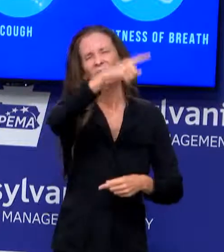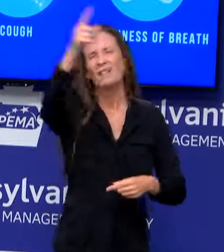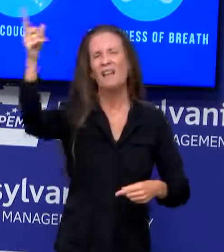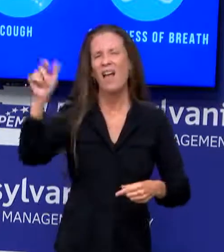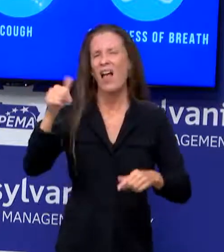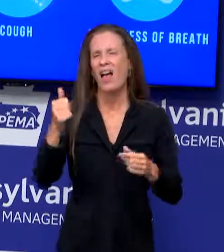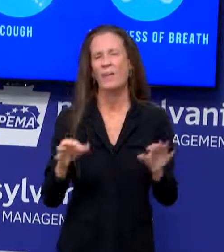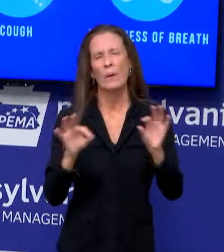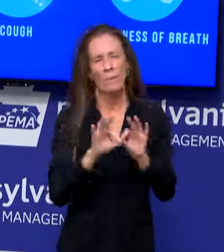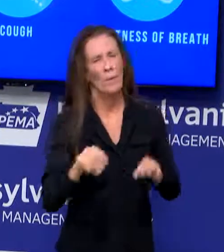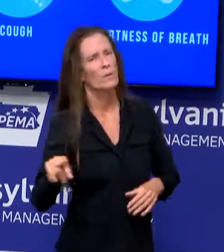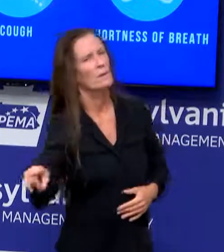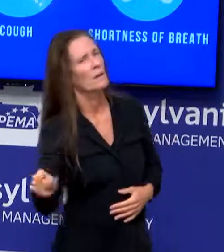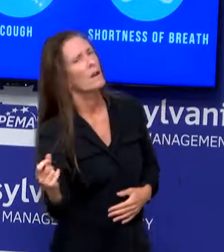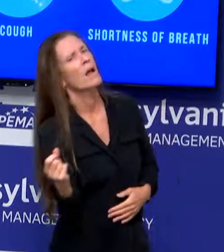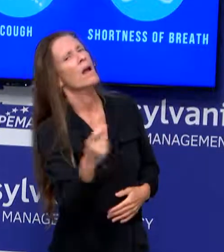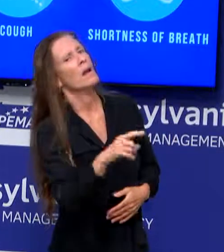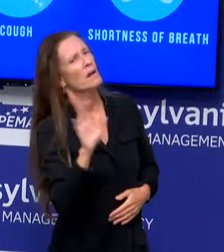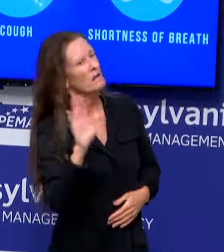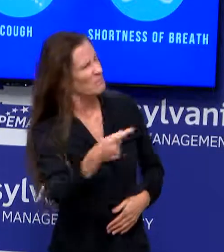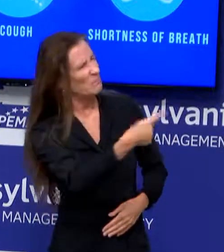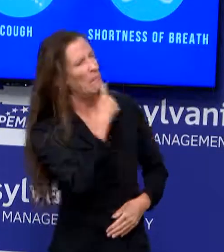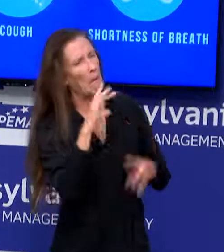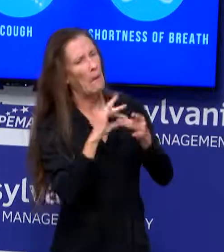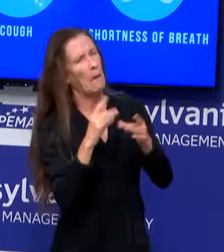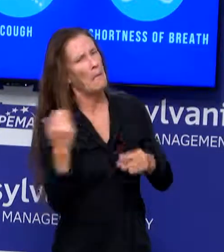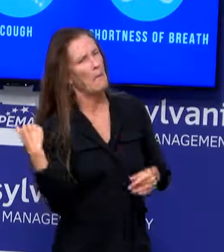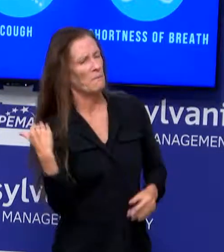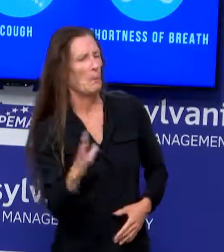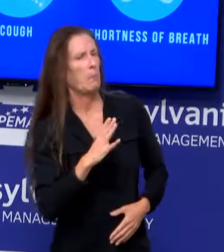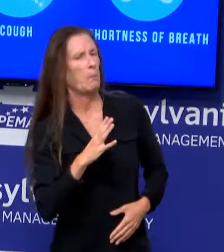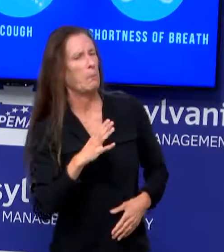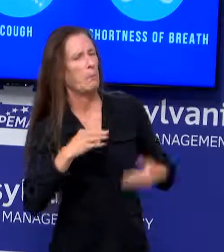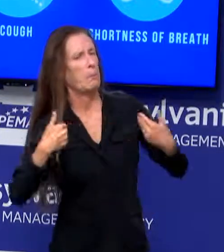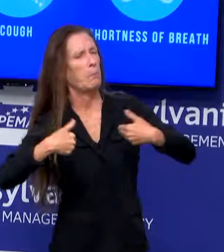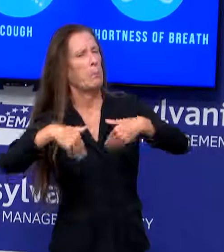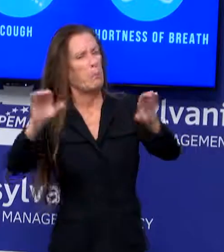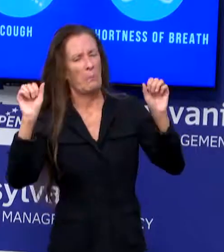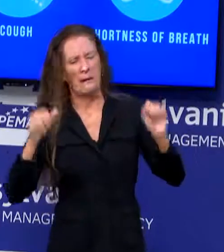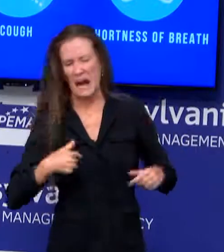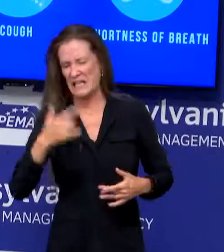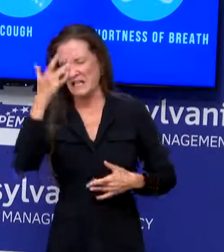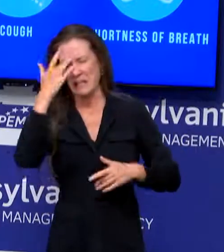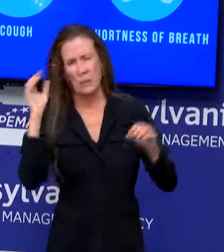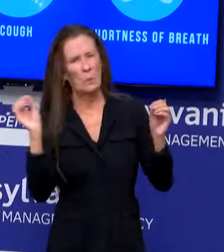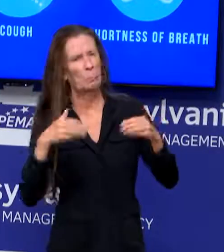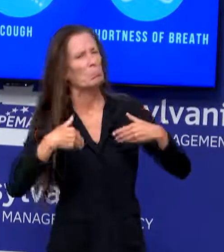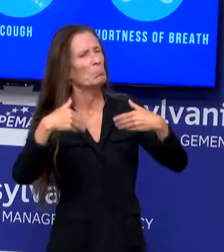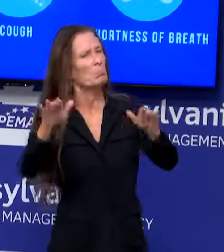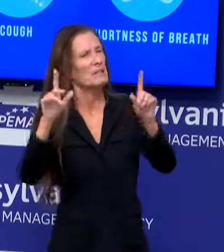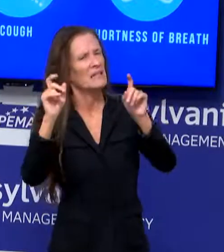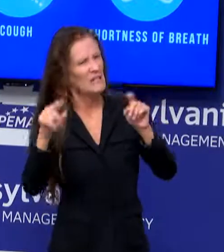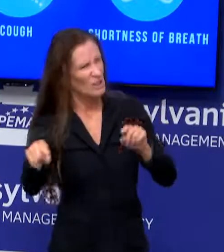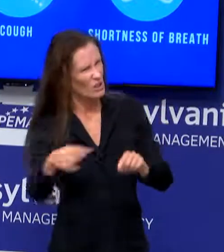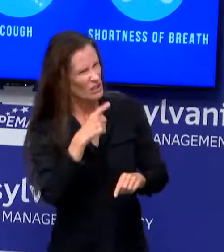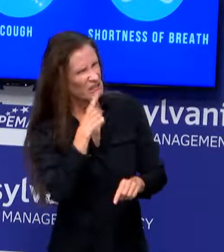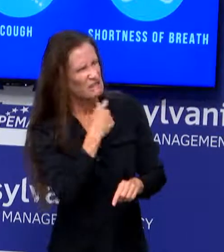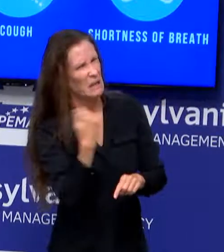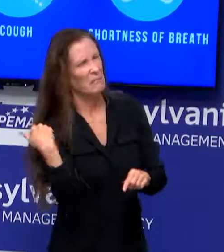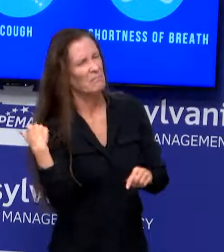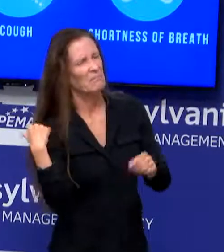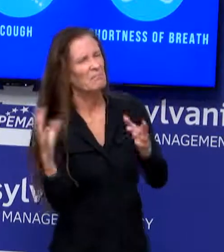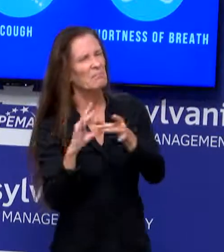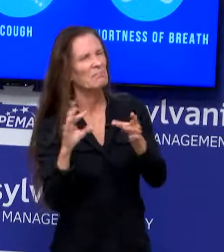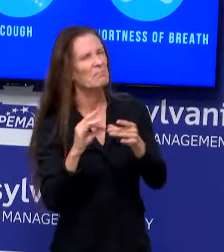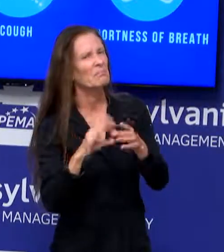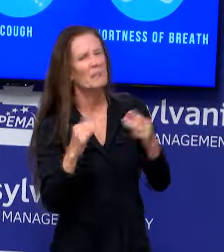did say that anyone who needs a test in Pennsylvania can get one now. So I'm just curious about what are the demands? Are you seeing increased demand for testing? Are we seeing more symptomatic people